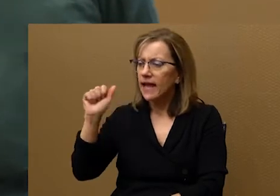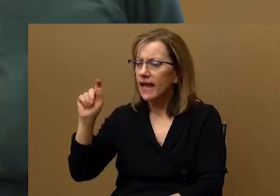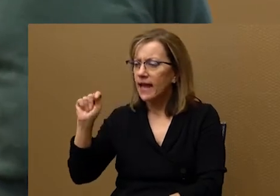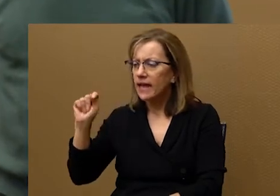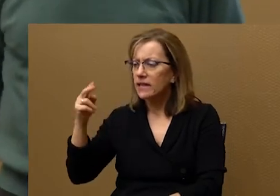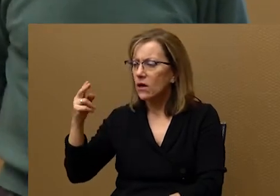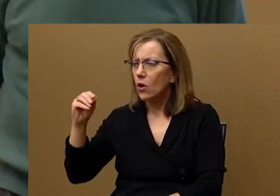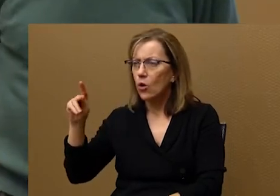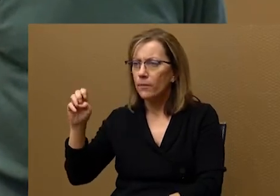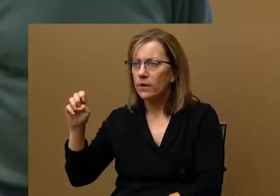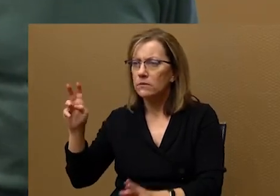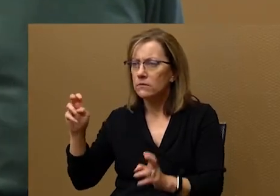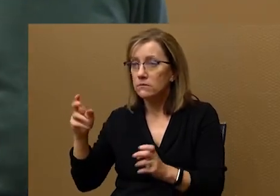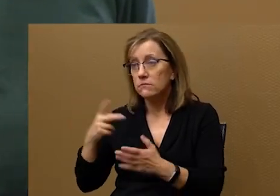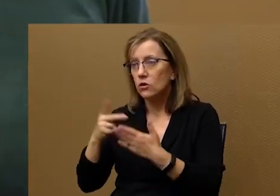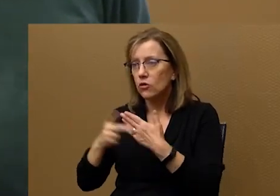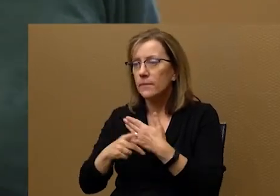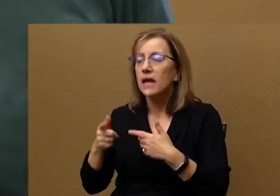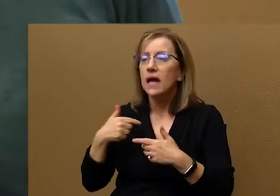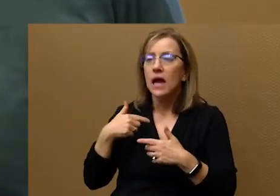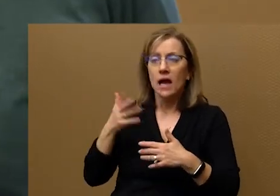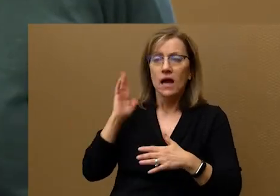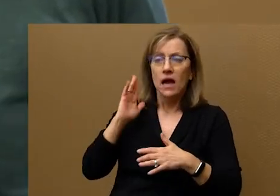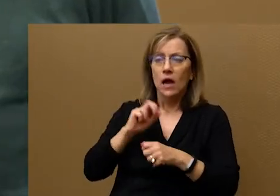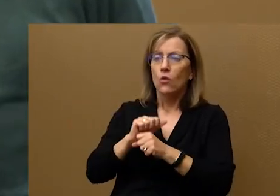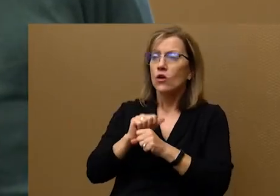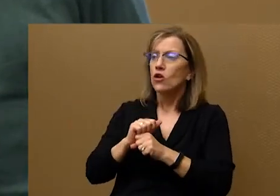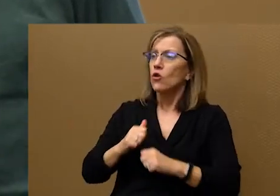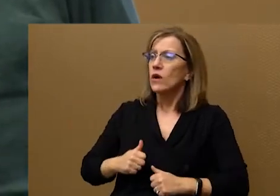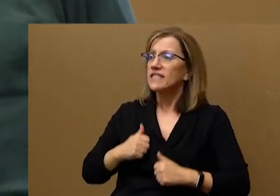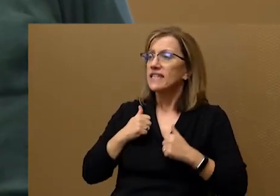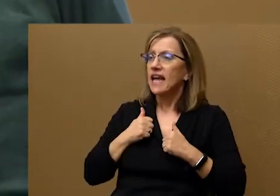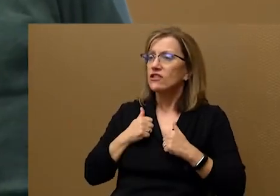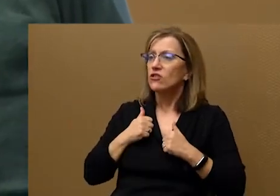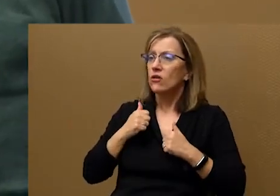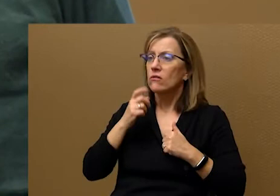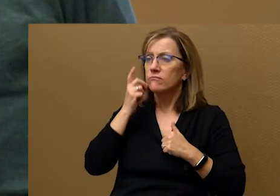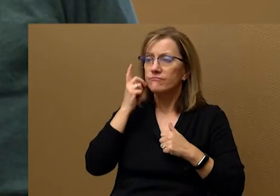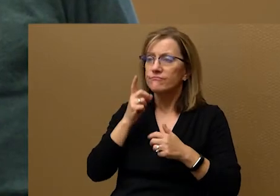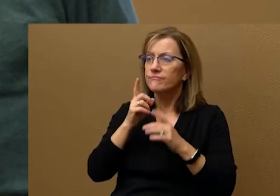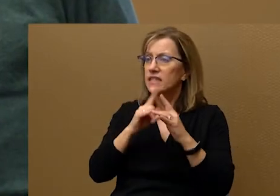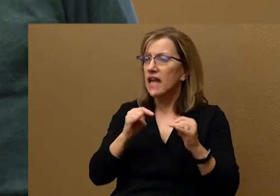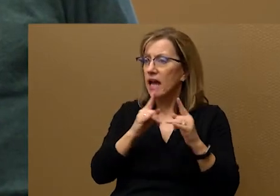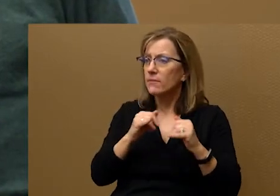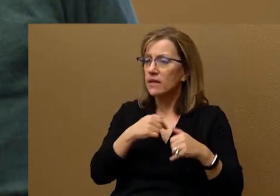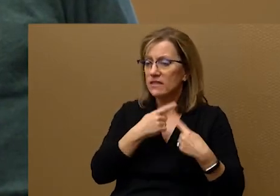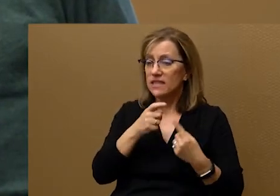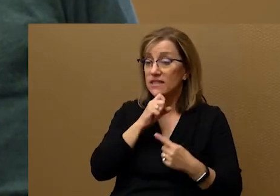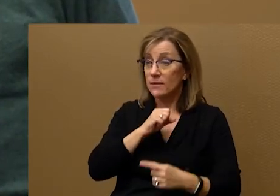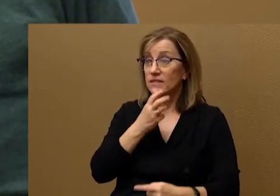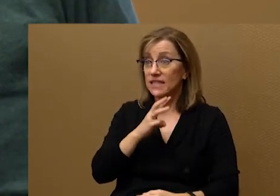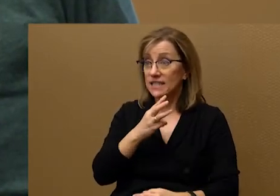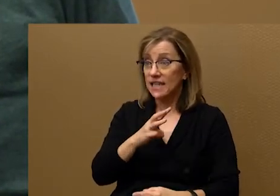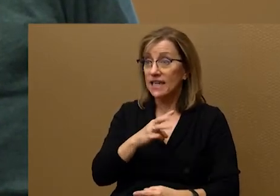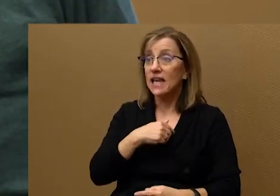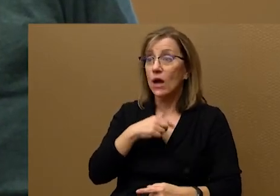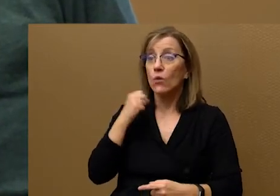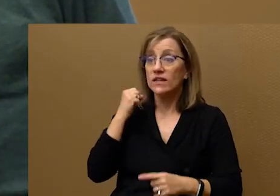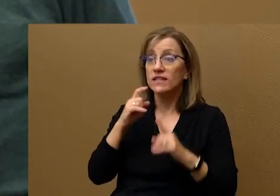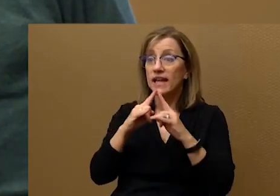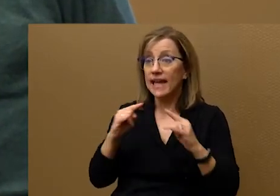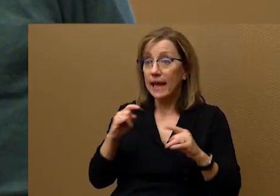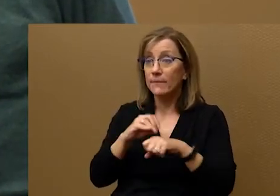I've worked for a residential summer camp since I was 16 as a camp counselor. The program